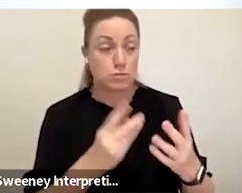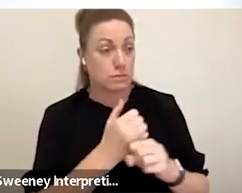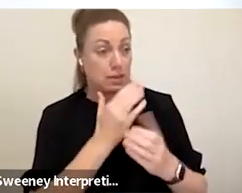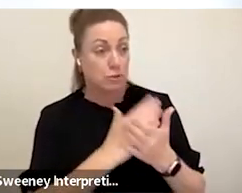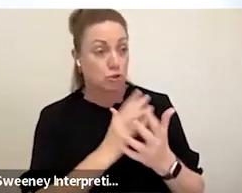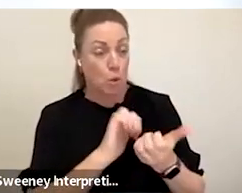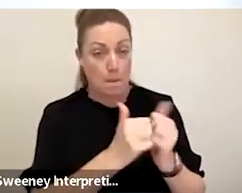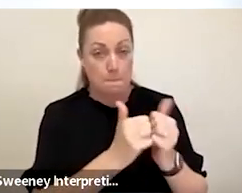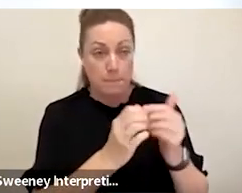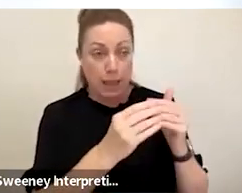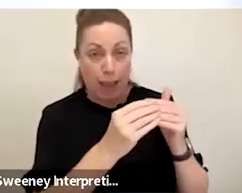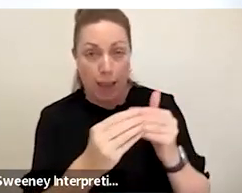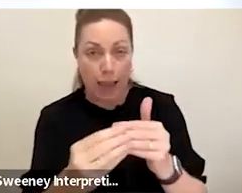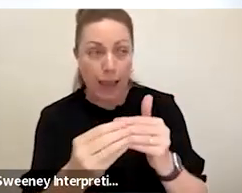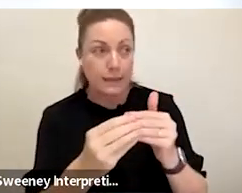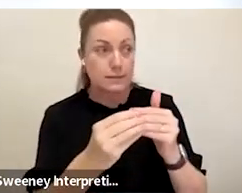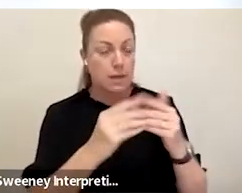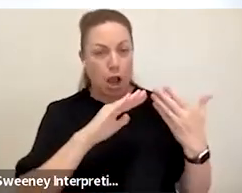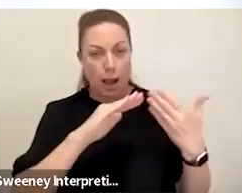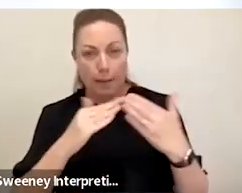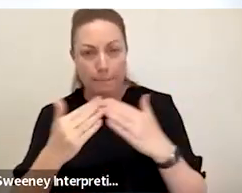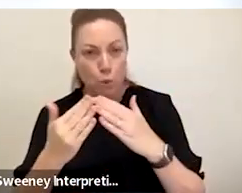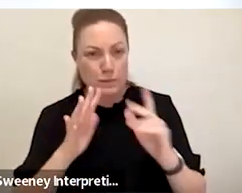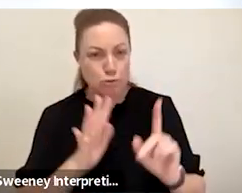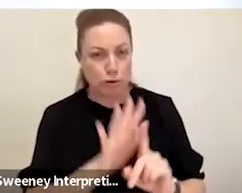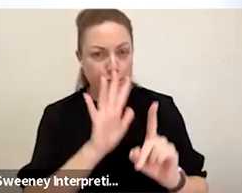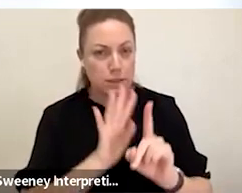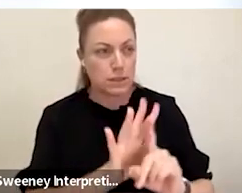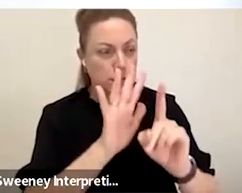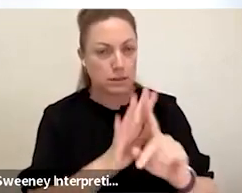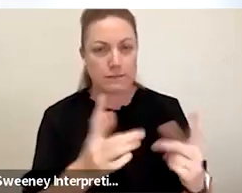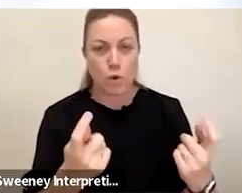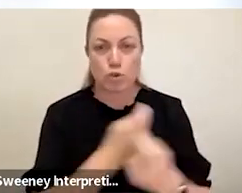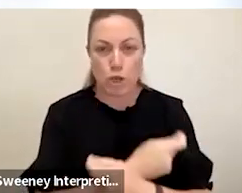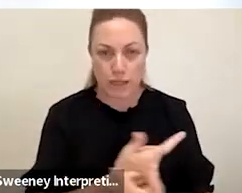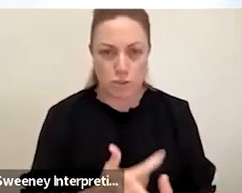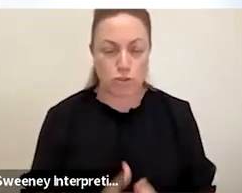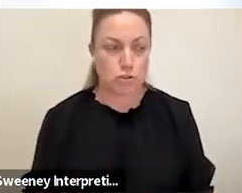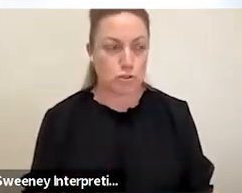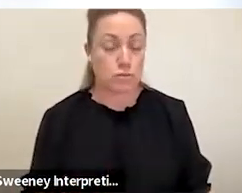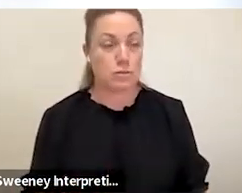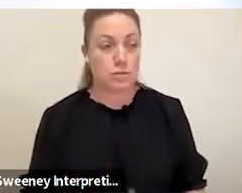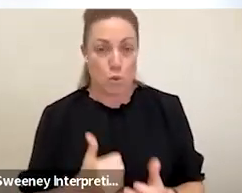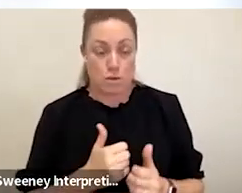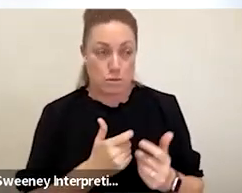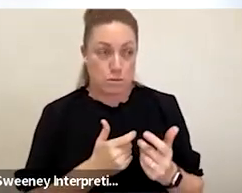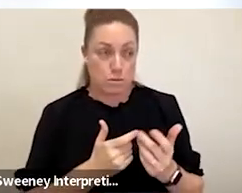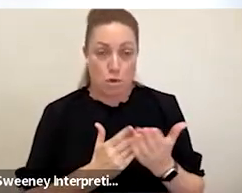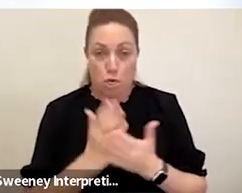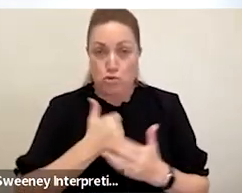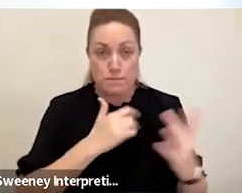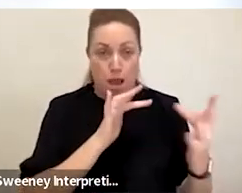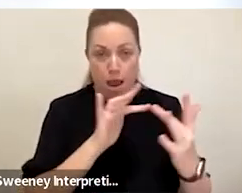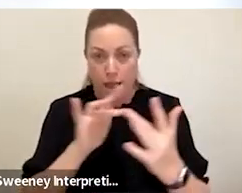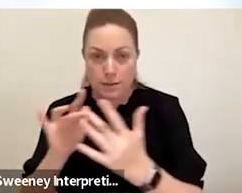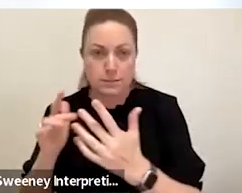community-driven change. So I guess through those networks, I came into contact with Heidi